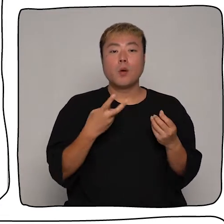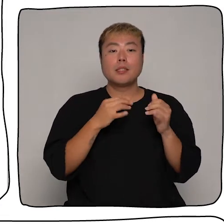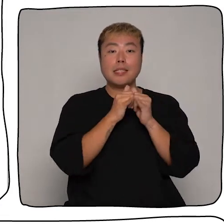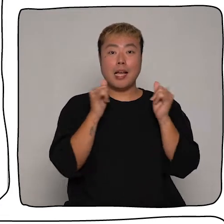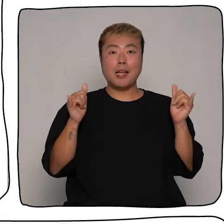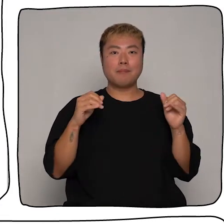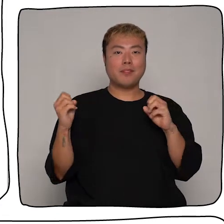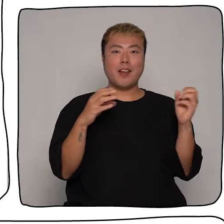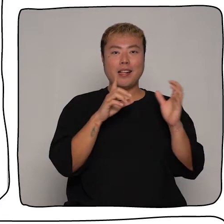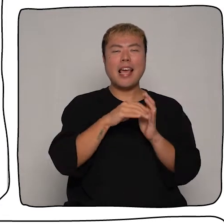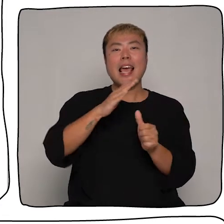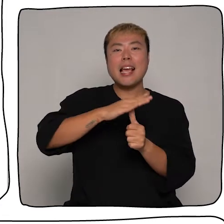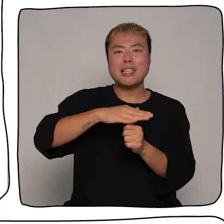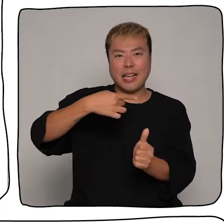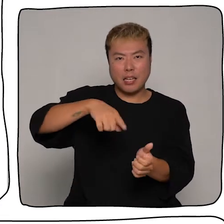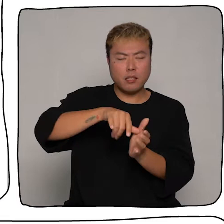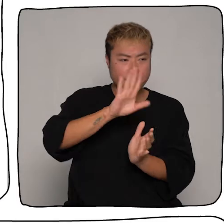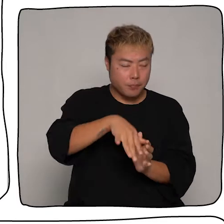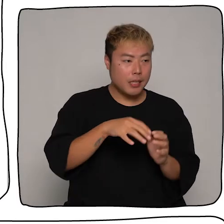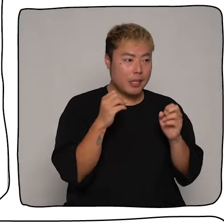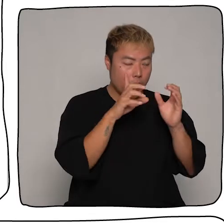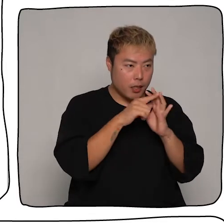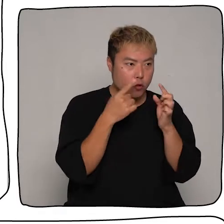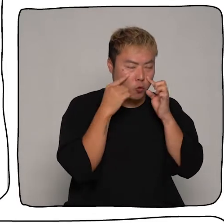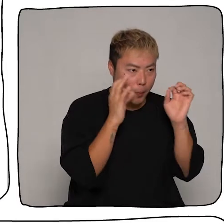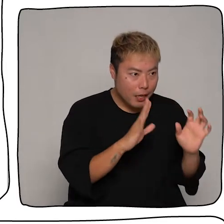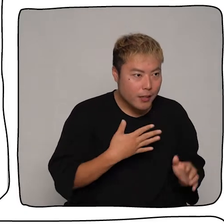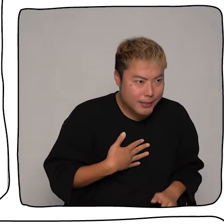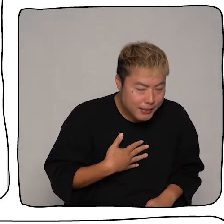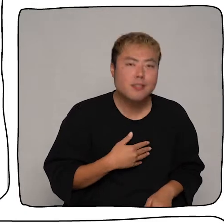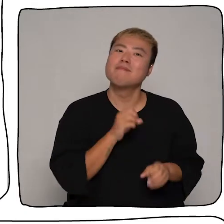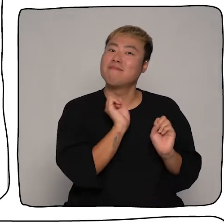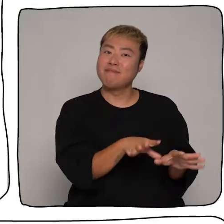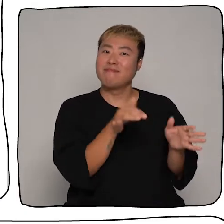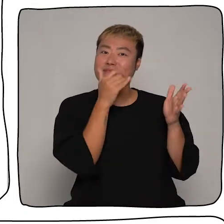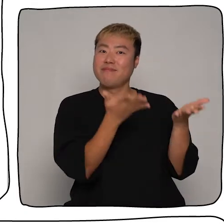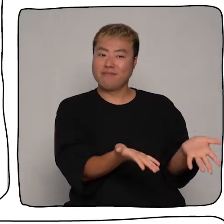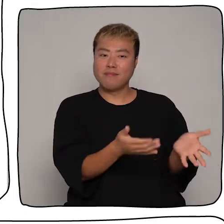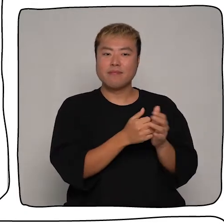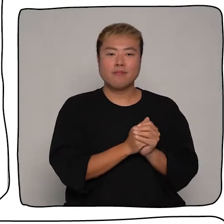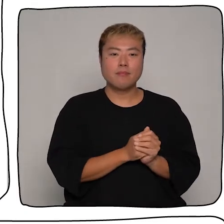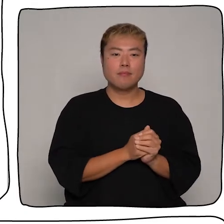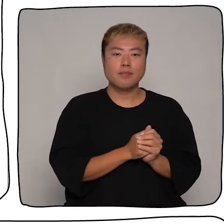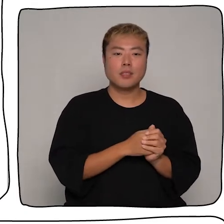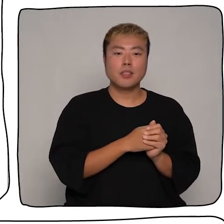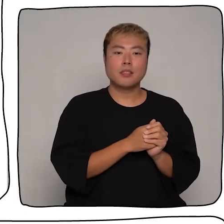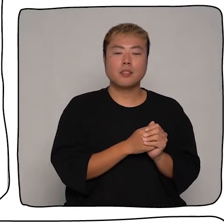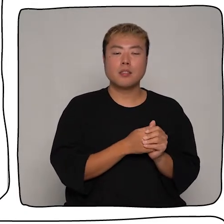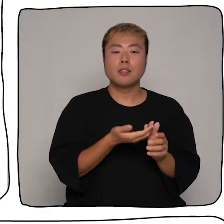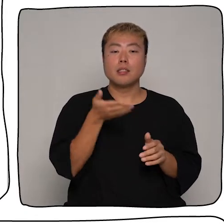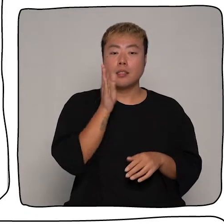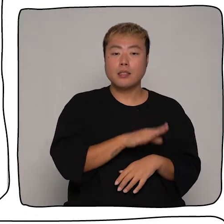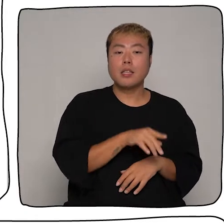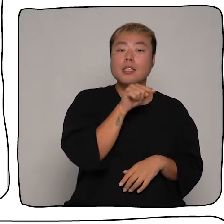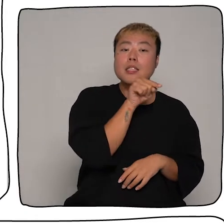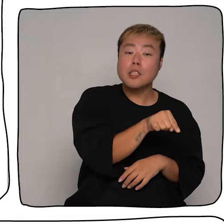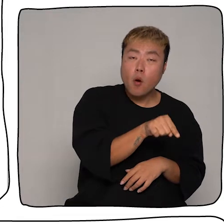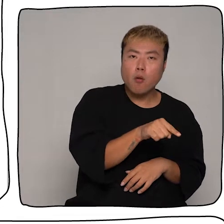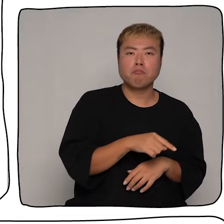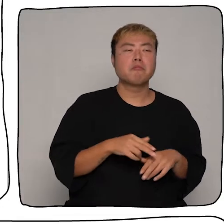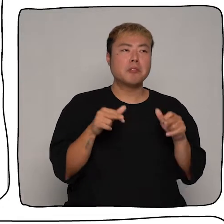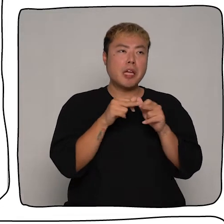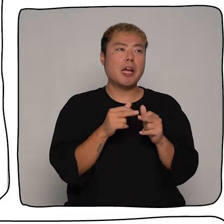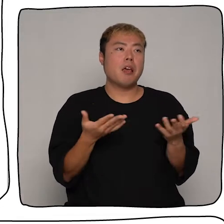someone in the eyes in talking to them. This may be good for abled autonomous